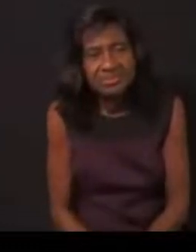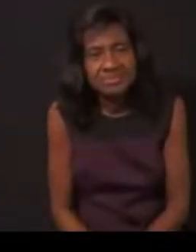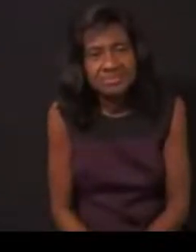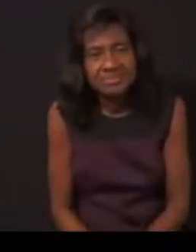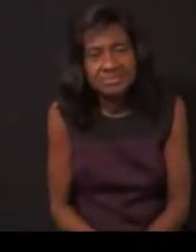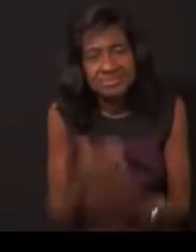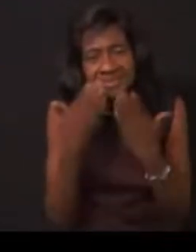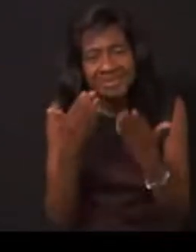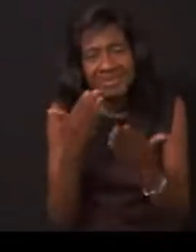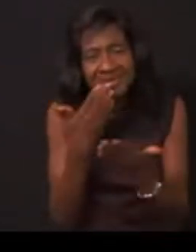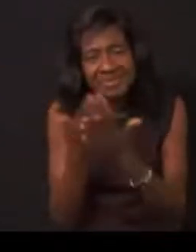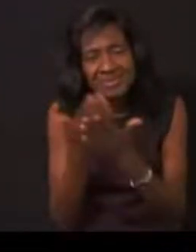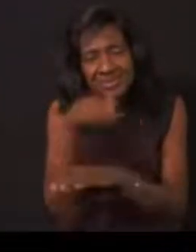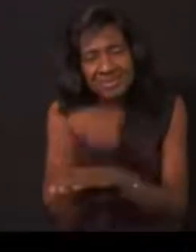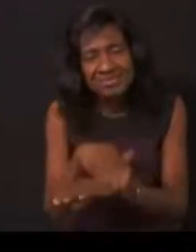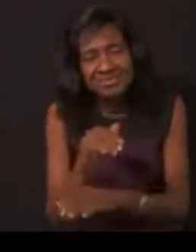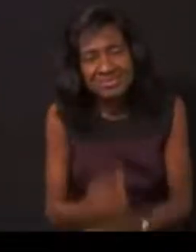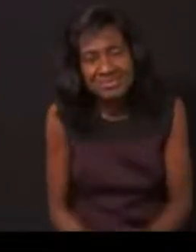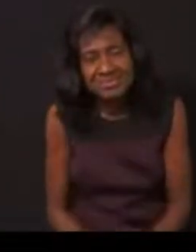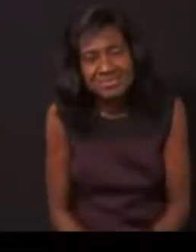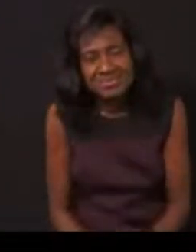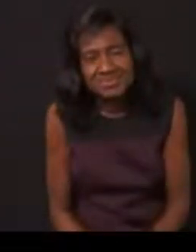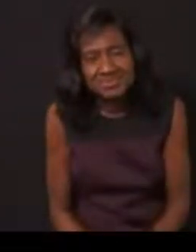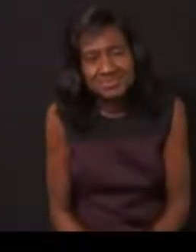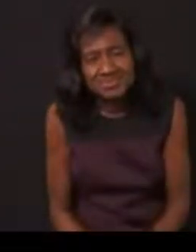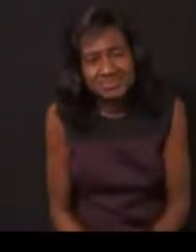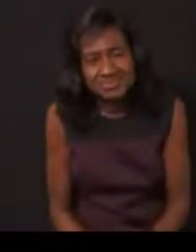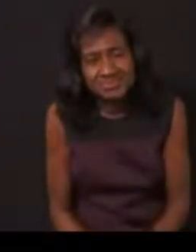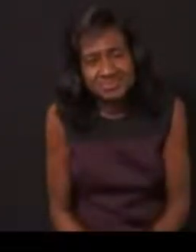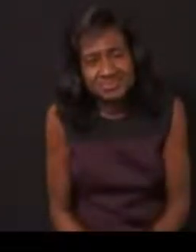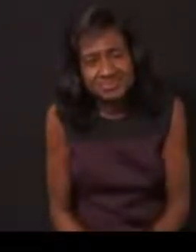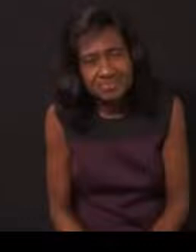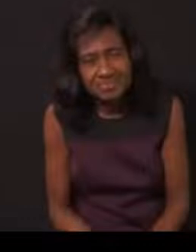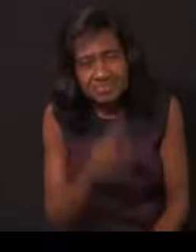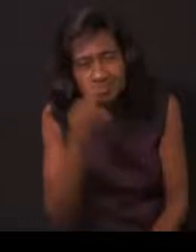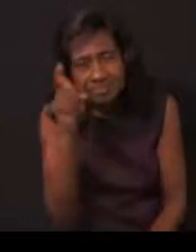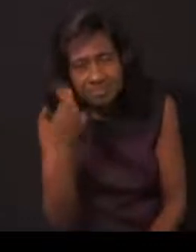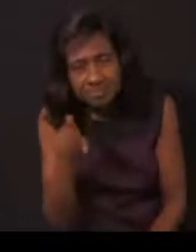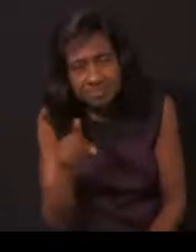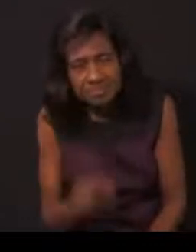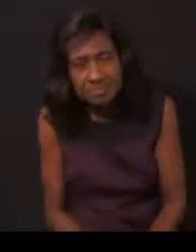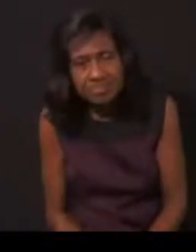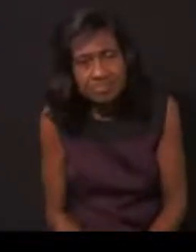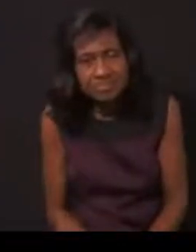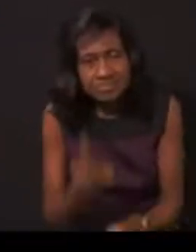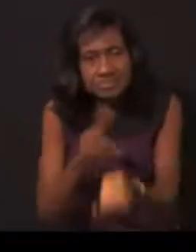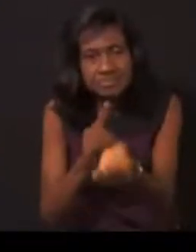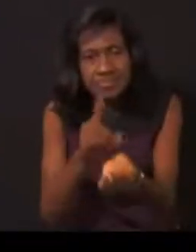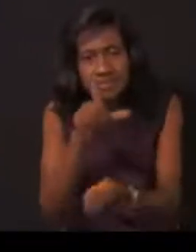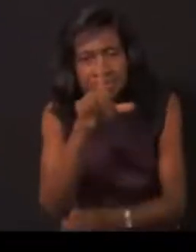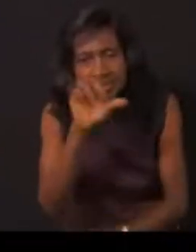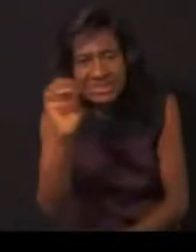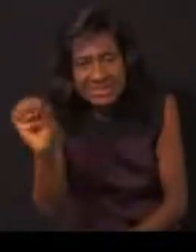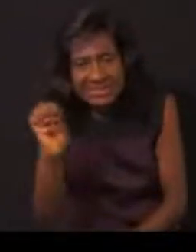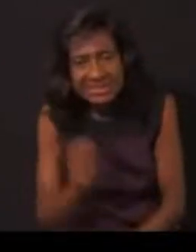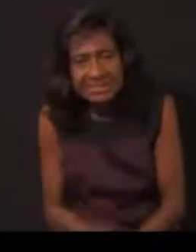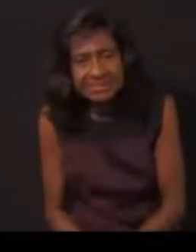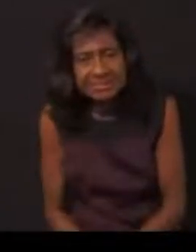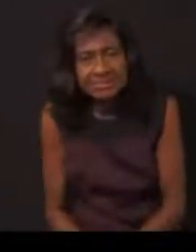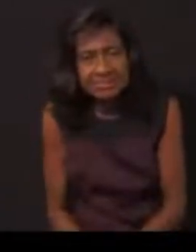Thank you, Donna. Good afternoon to the panel. It's good to be back in studio. We have a few questions. I'd like to ask Dr. Lee. First